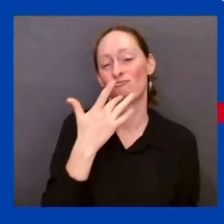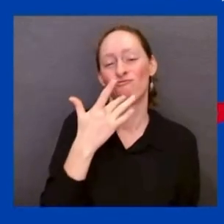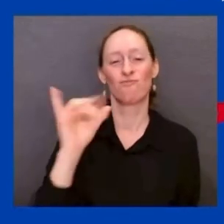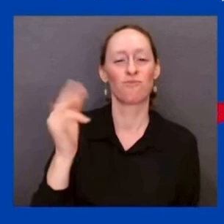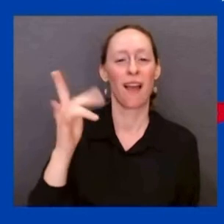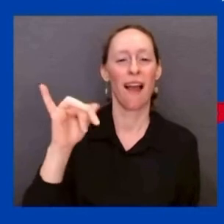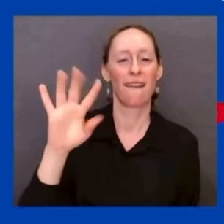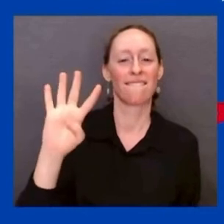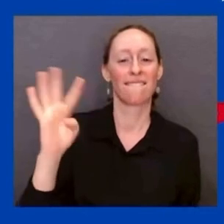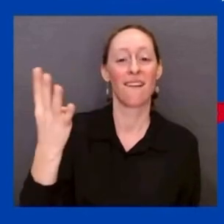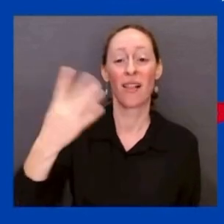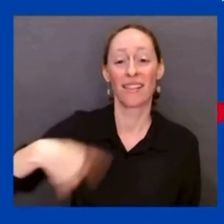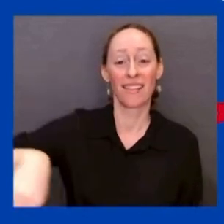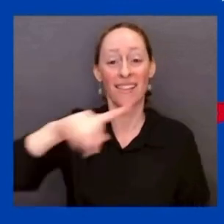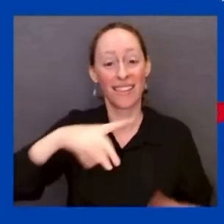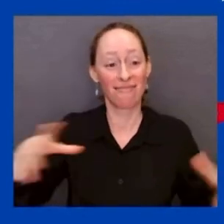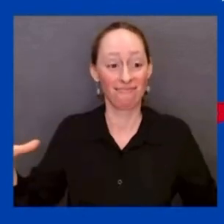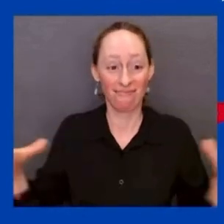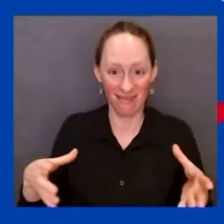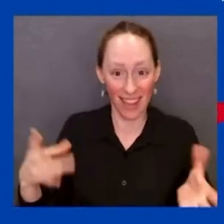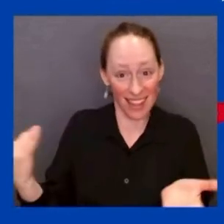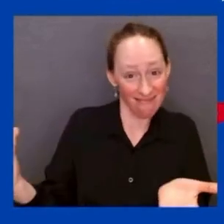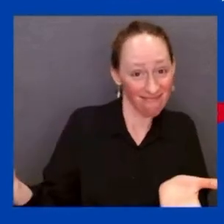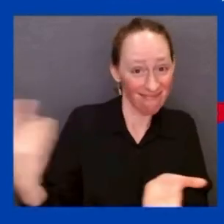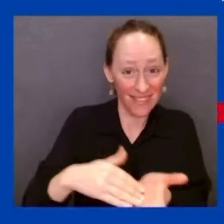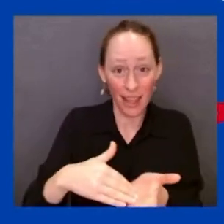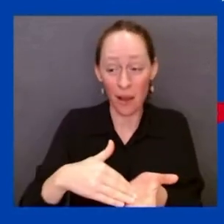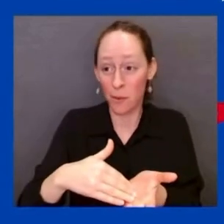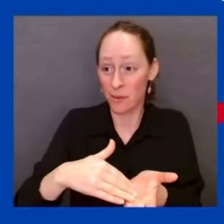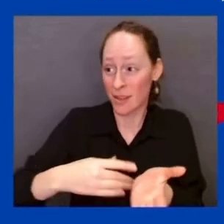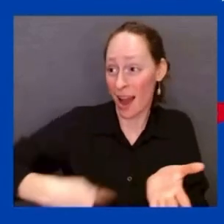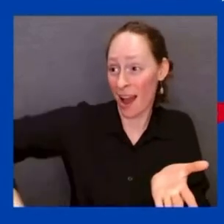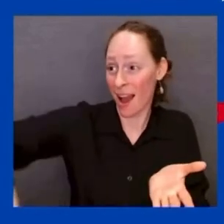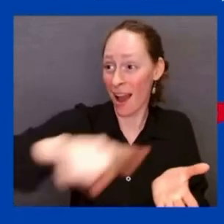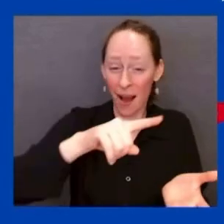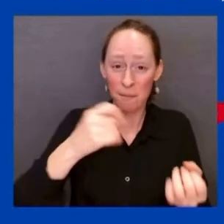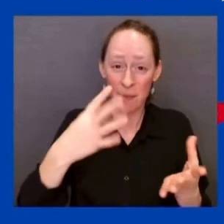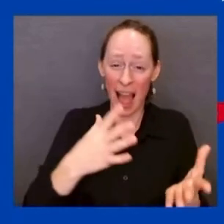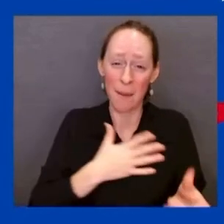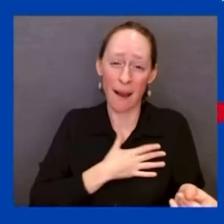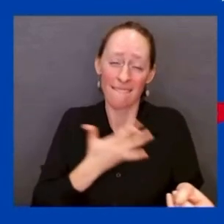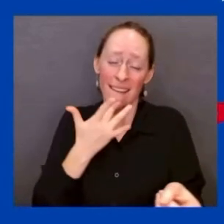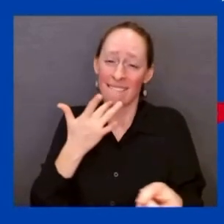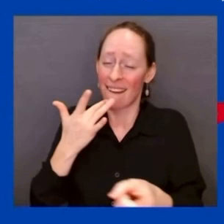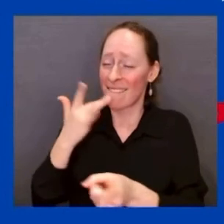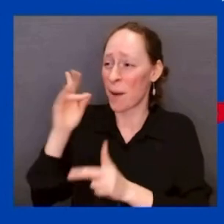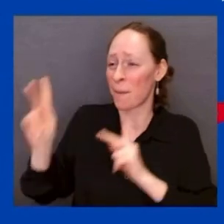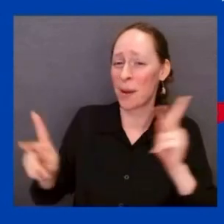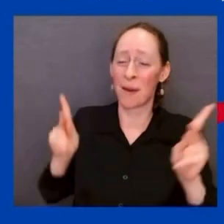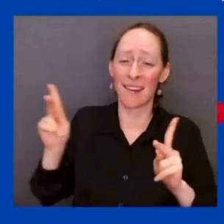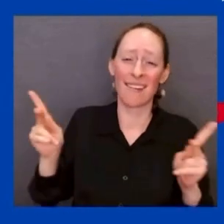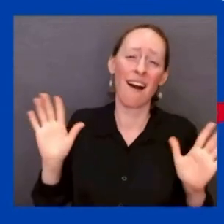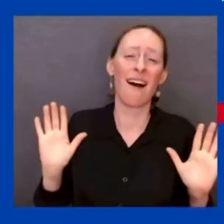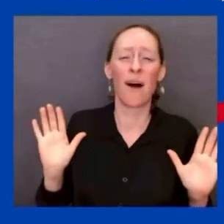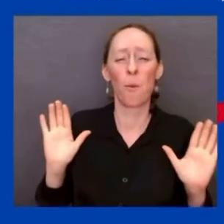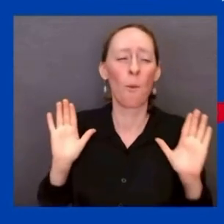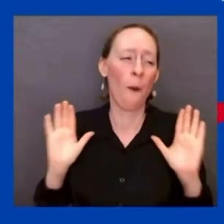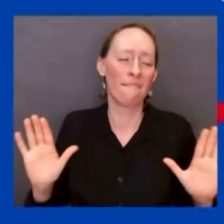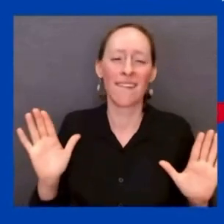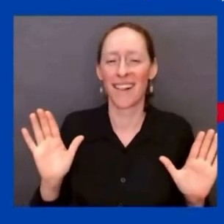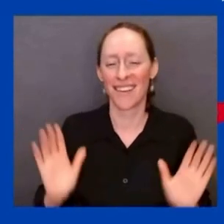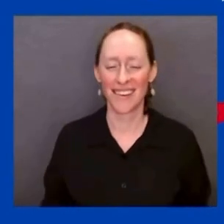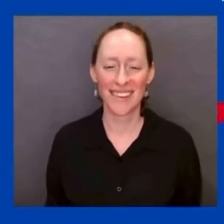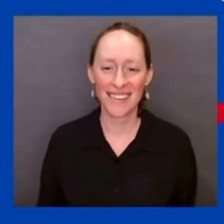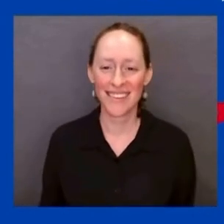It doesn't get better than that, Jill. It just doesn't. Wow. You know, Becky, I was listening to all